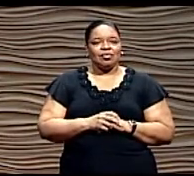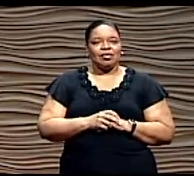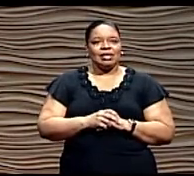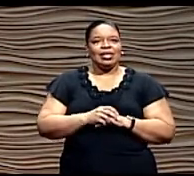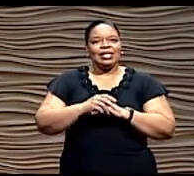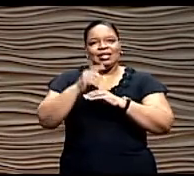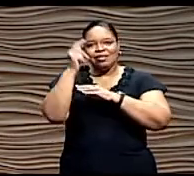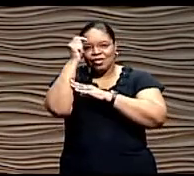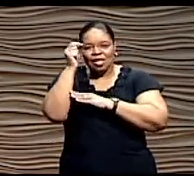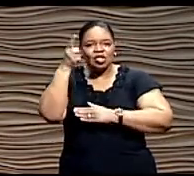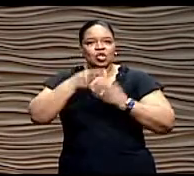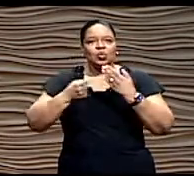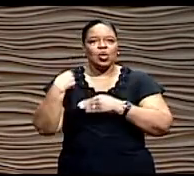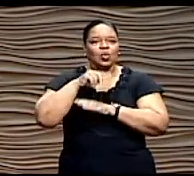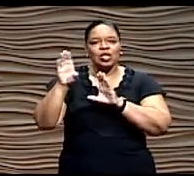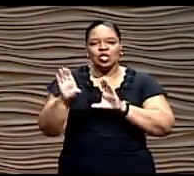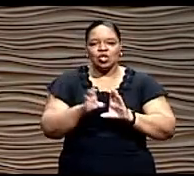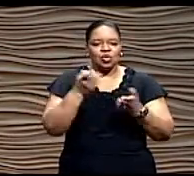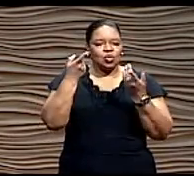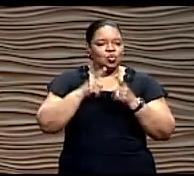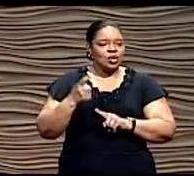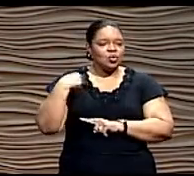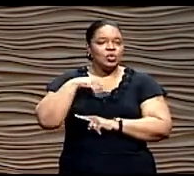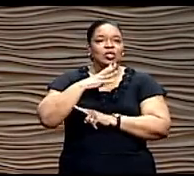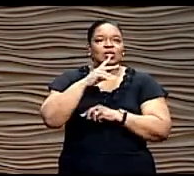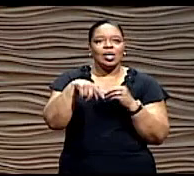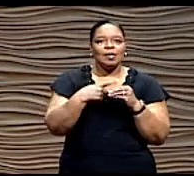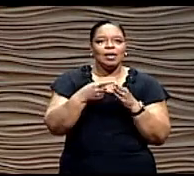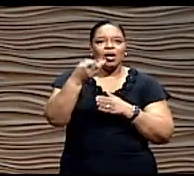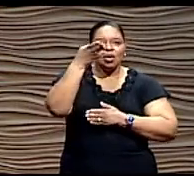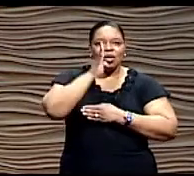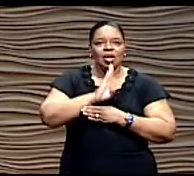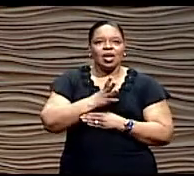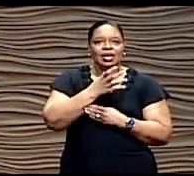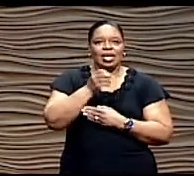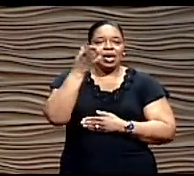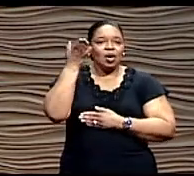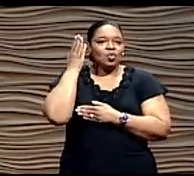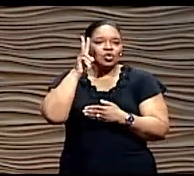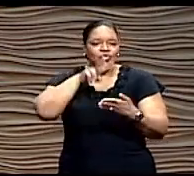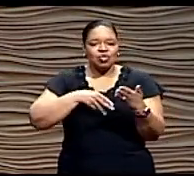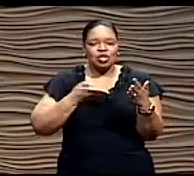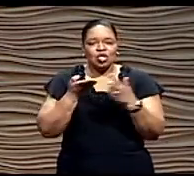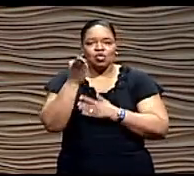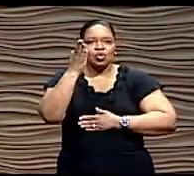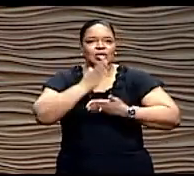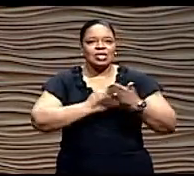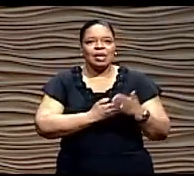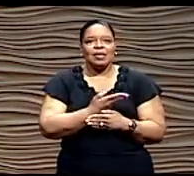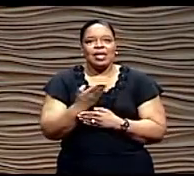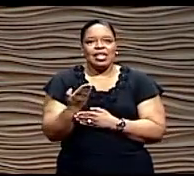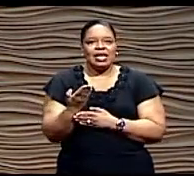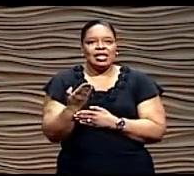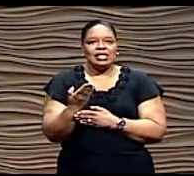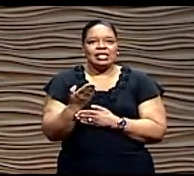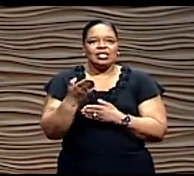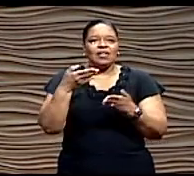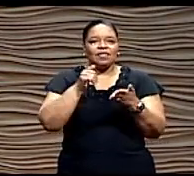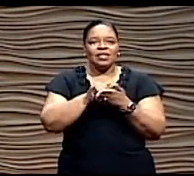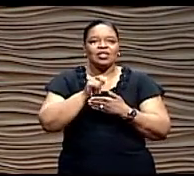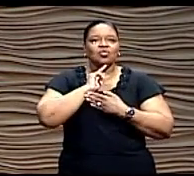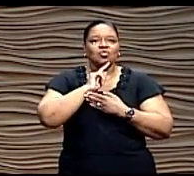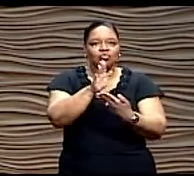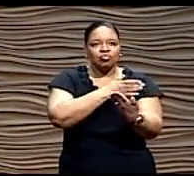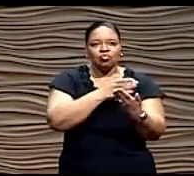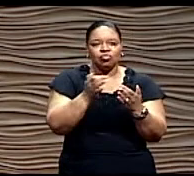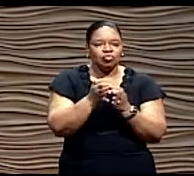Theology is what we do when we talk about God. And I was reading through some of the lines of this wonderful